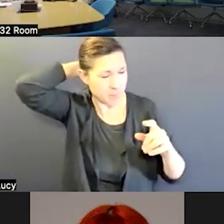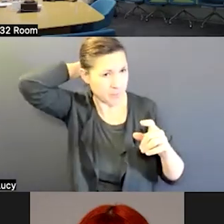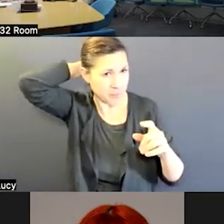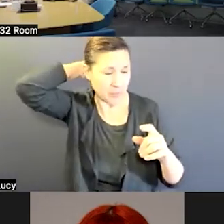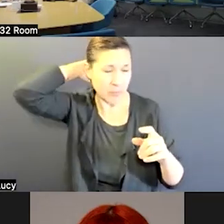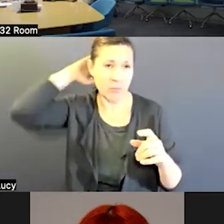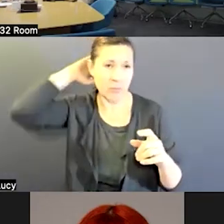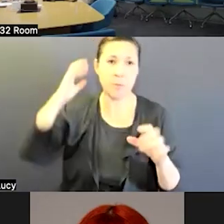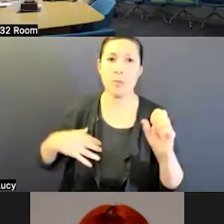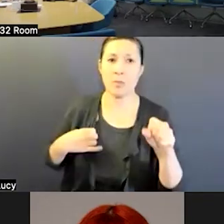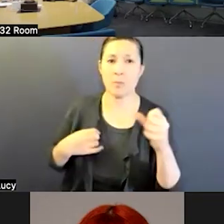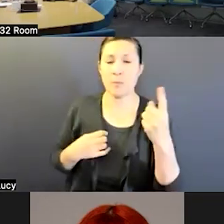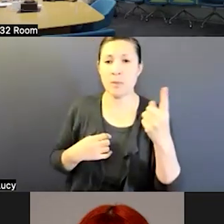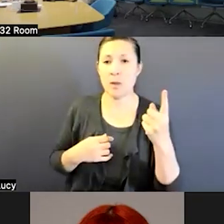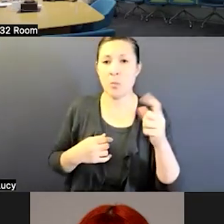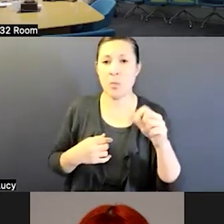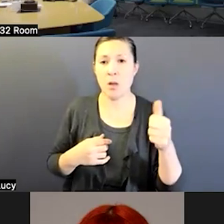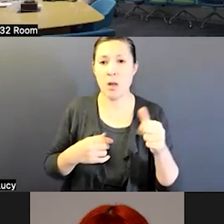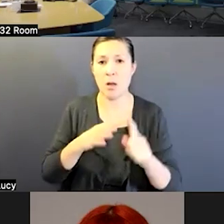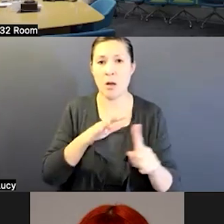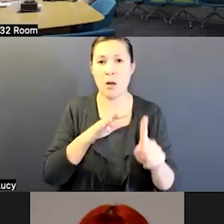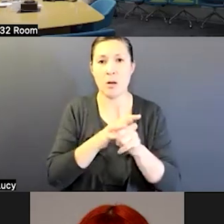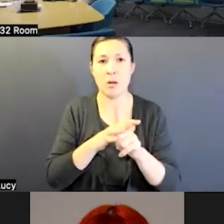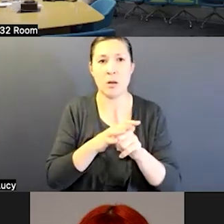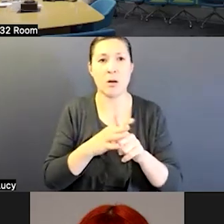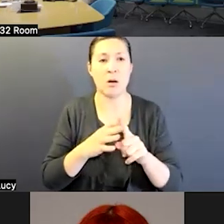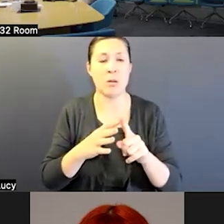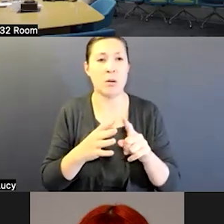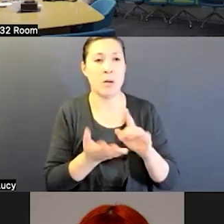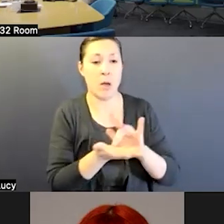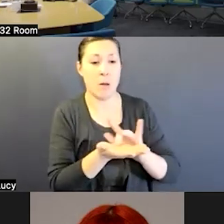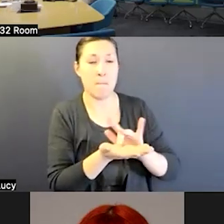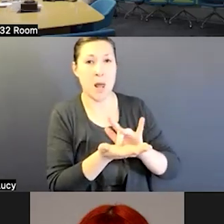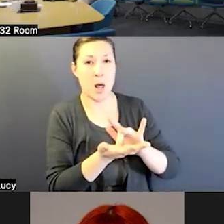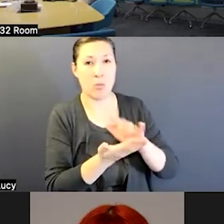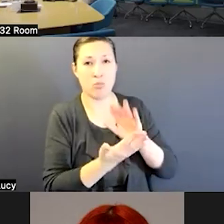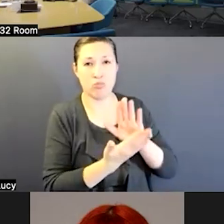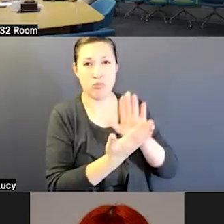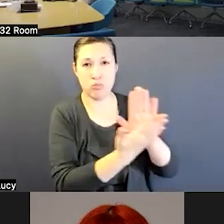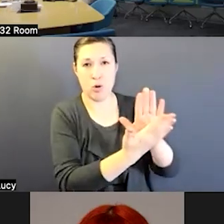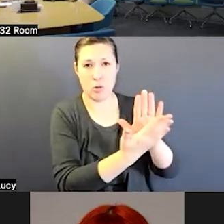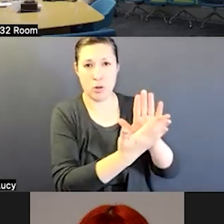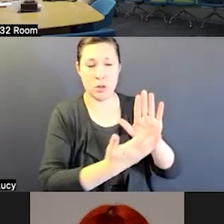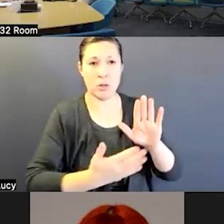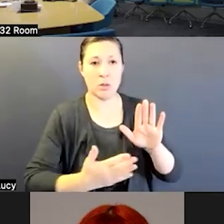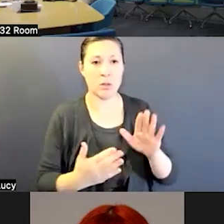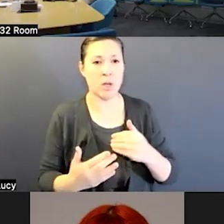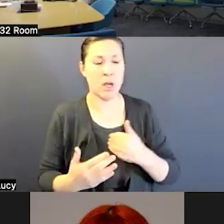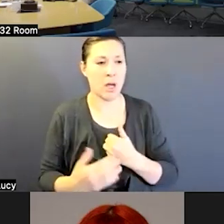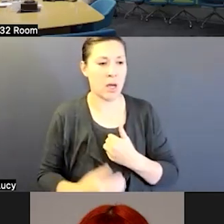so the medical method does have